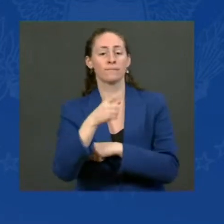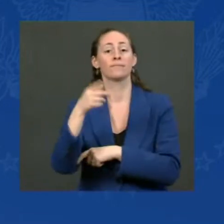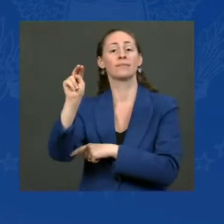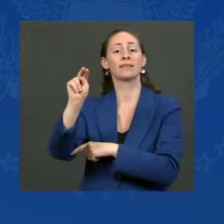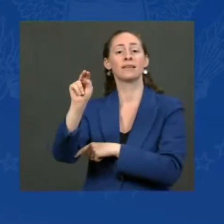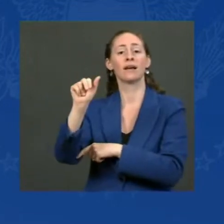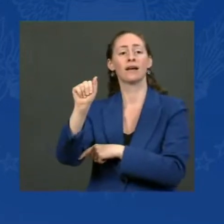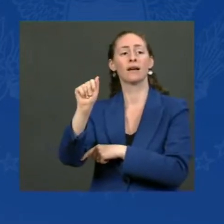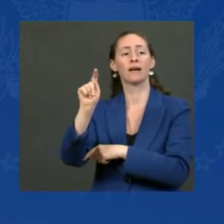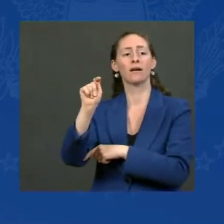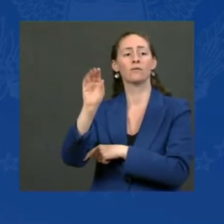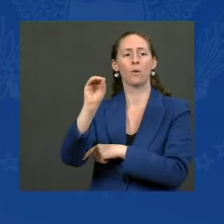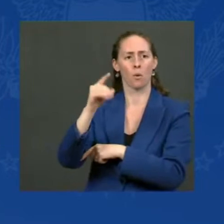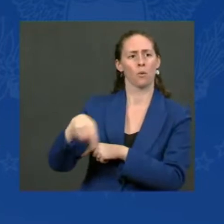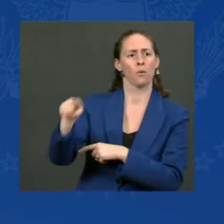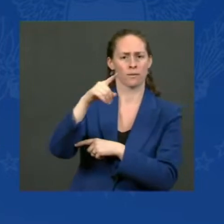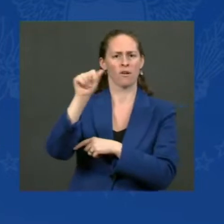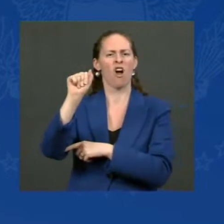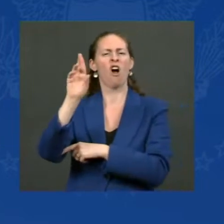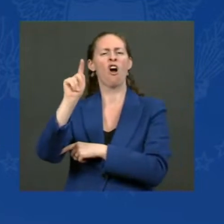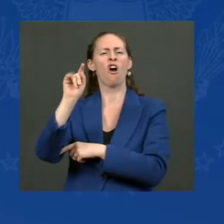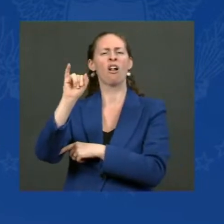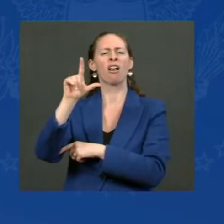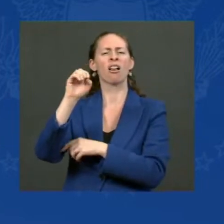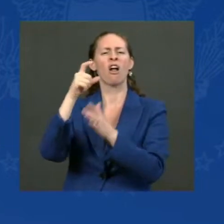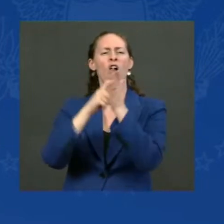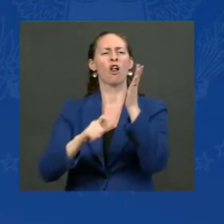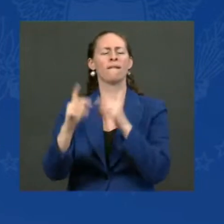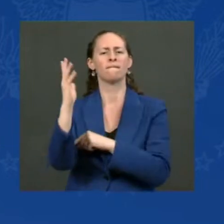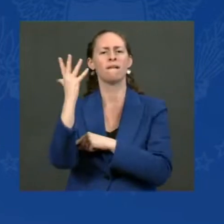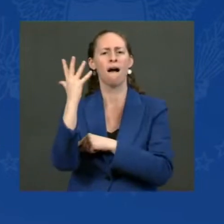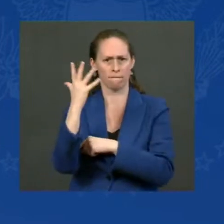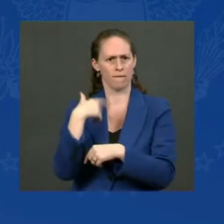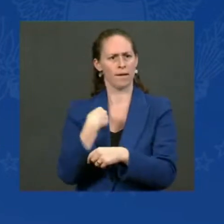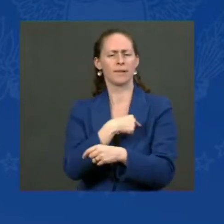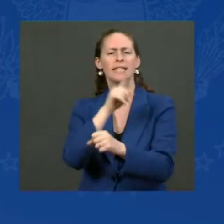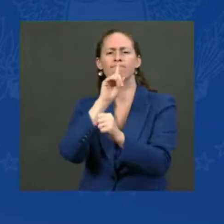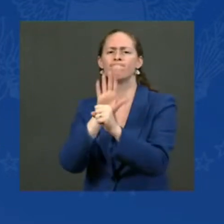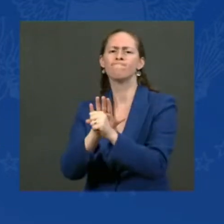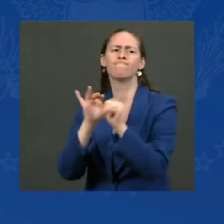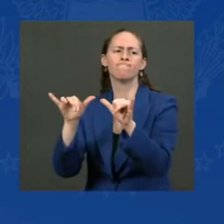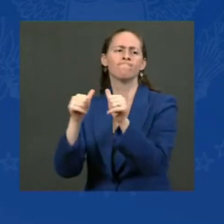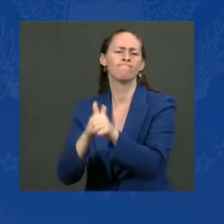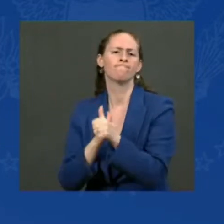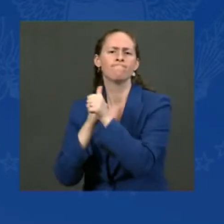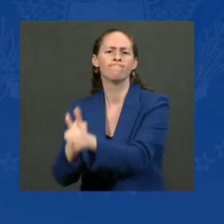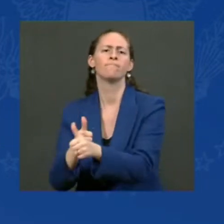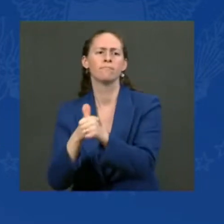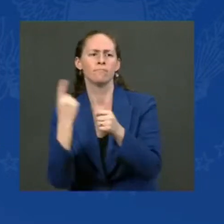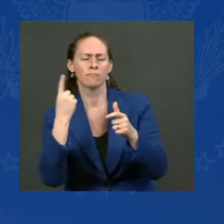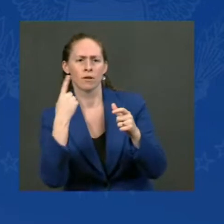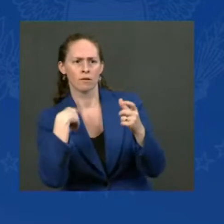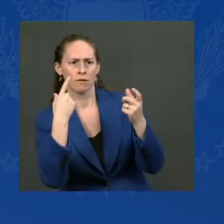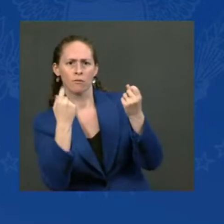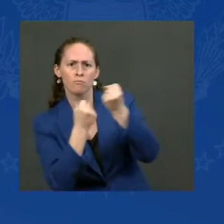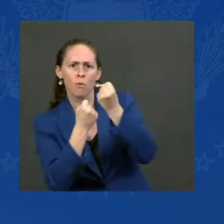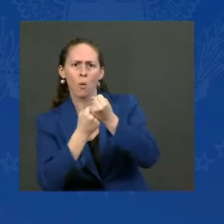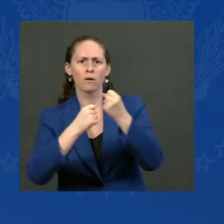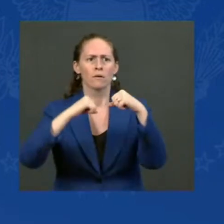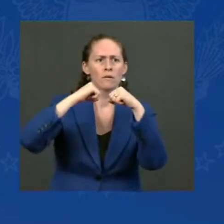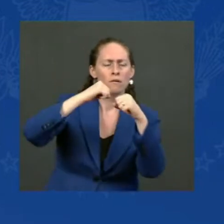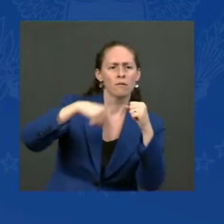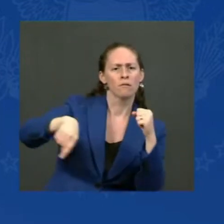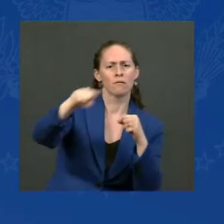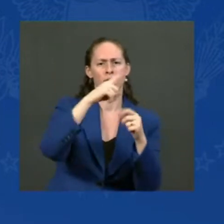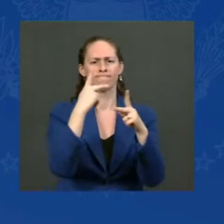commitment. We're working with our allies toward a new strategic concept that will help our alliance better take on evolving